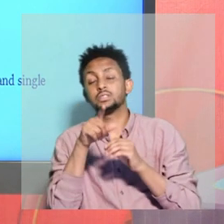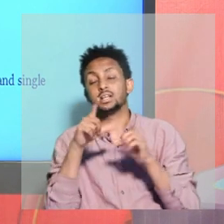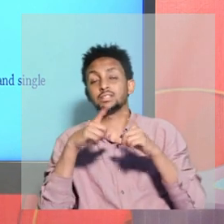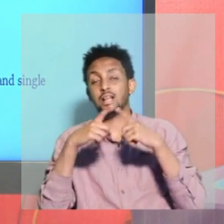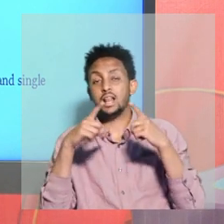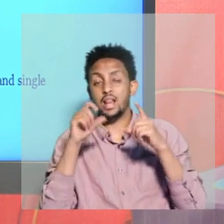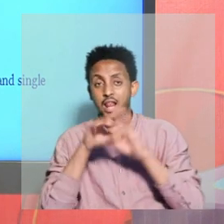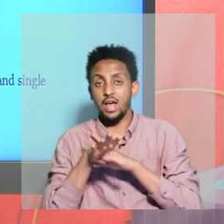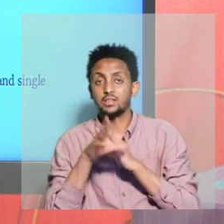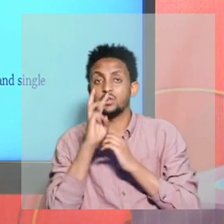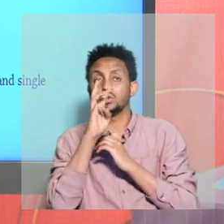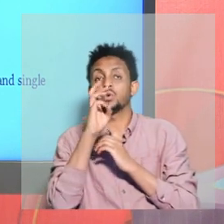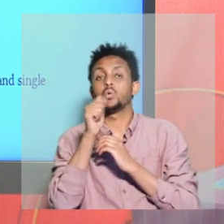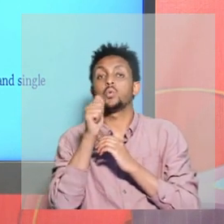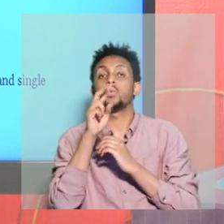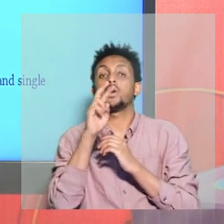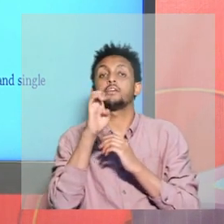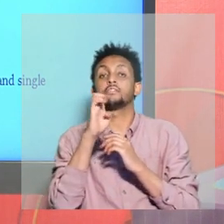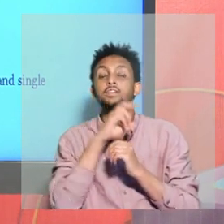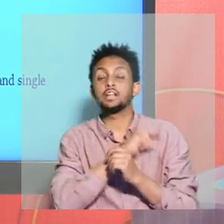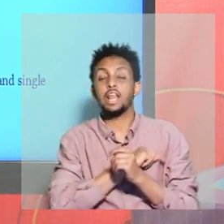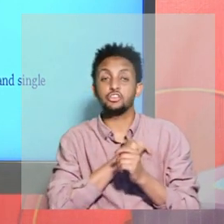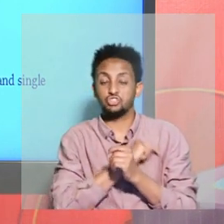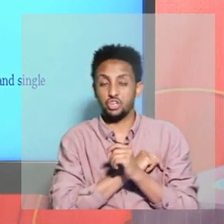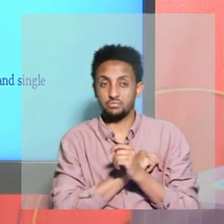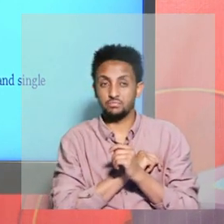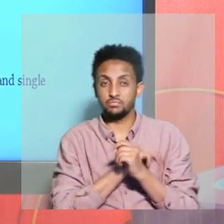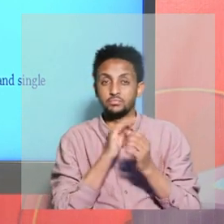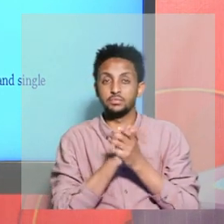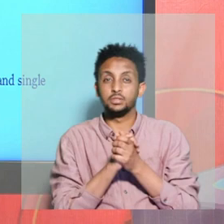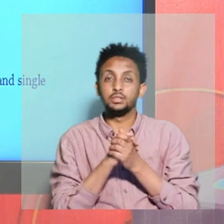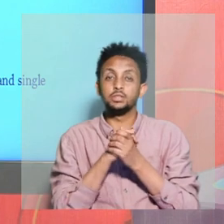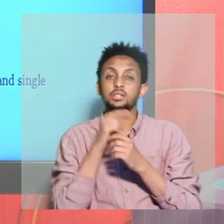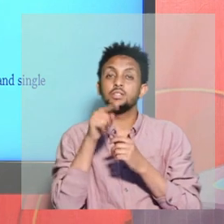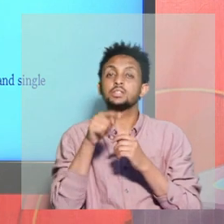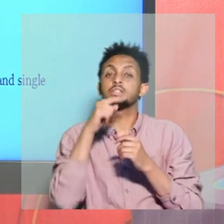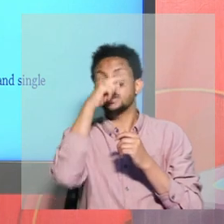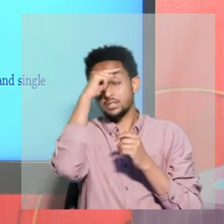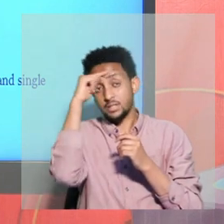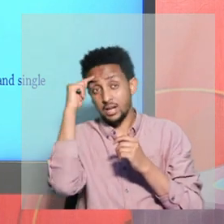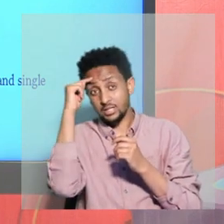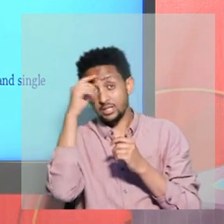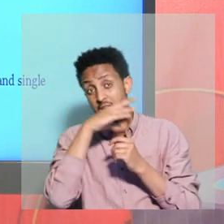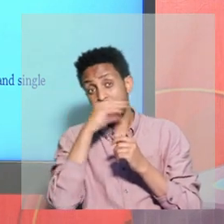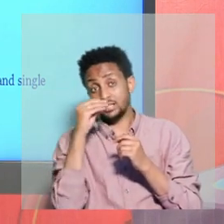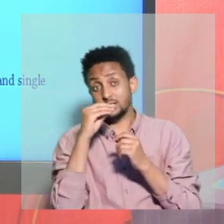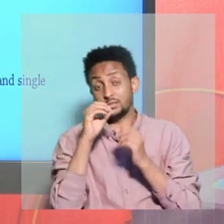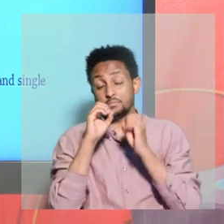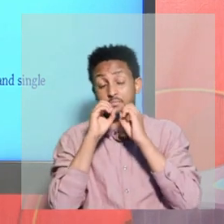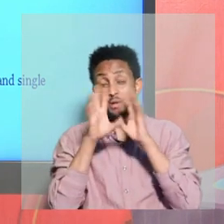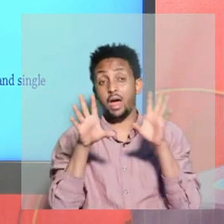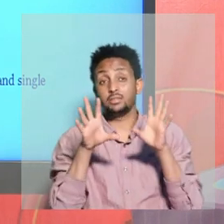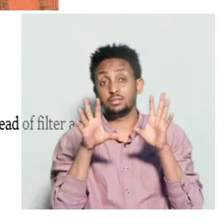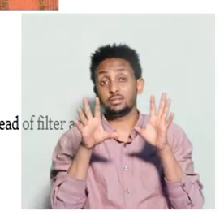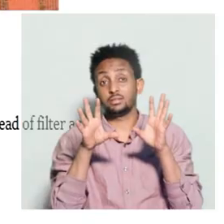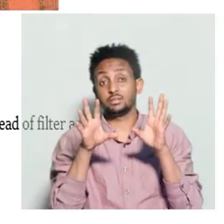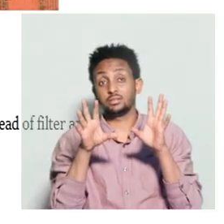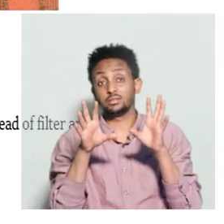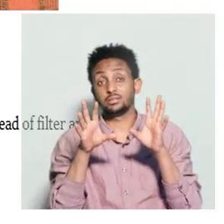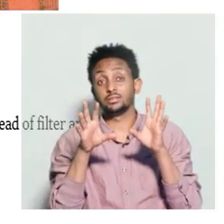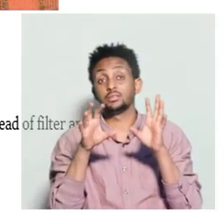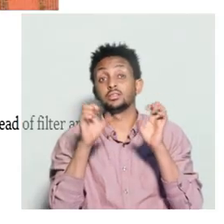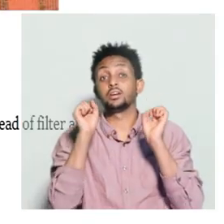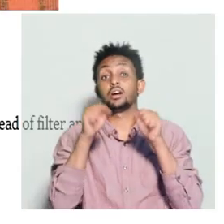light has a wave nature. So the series of dark and bright spots found here can